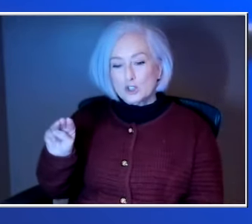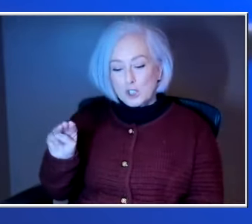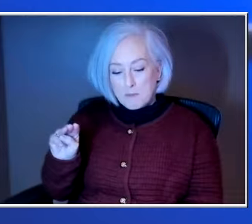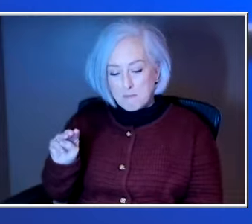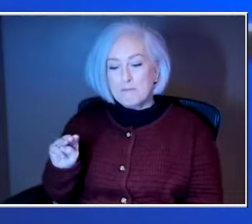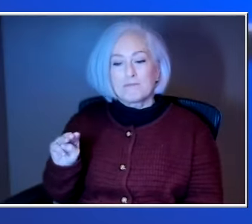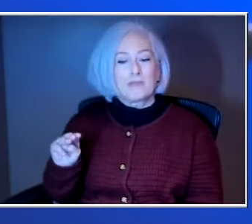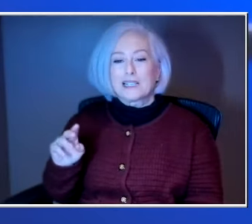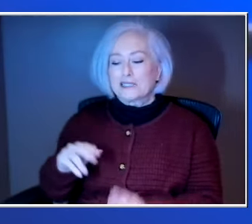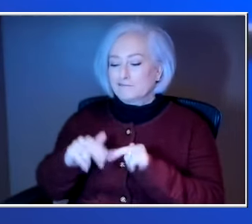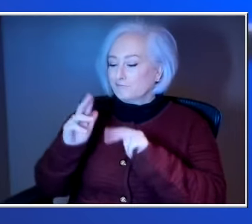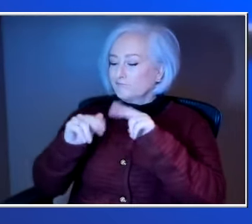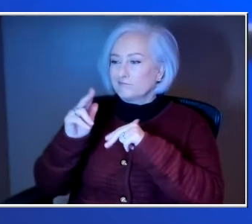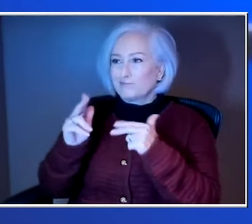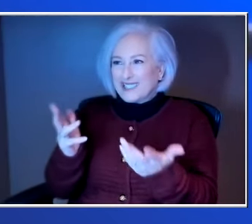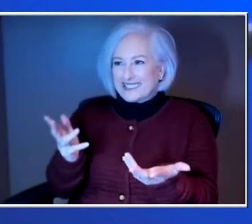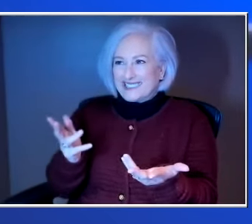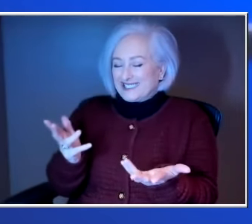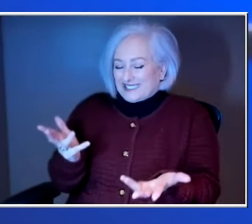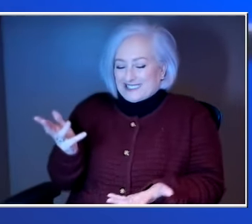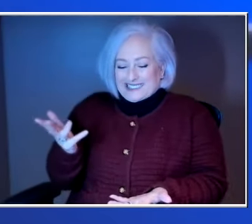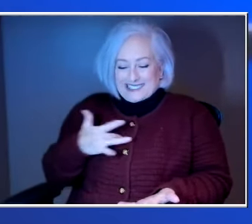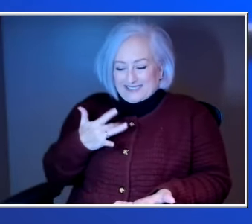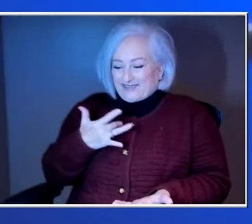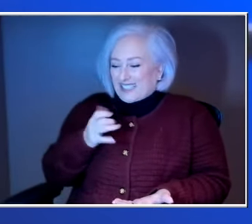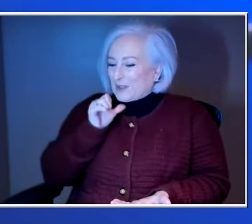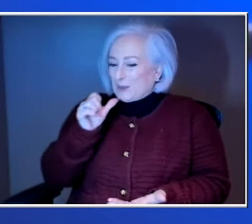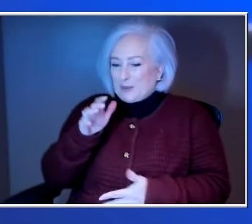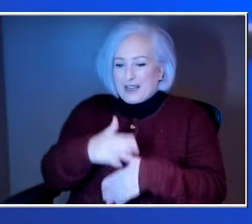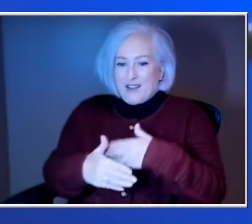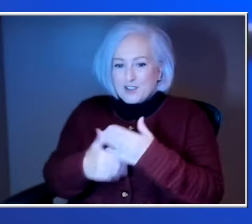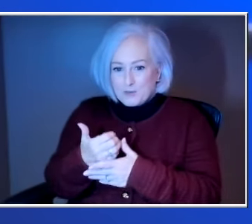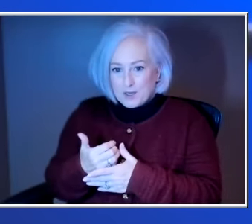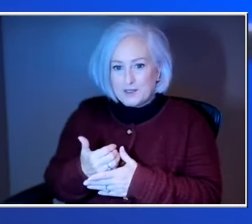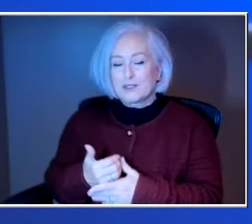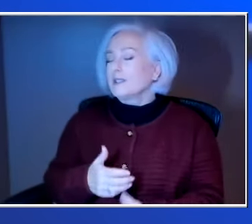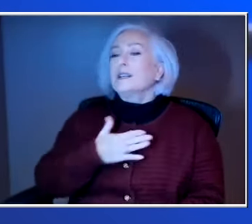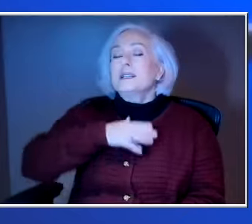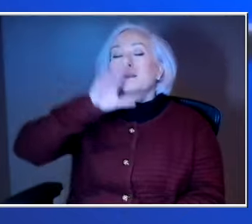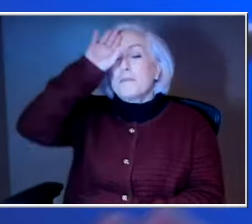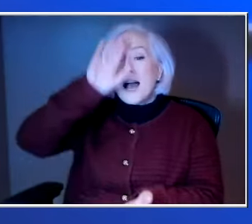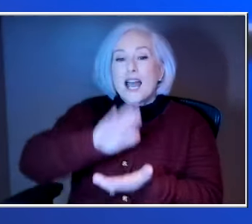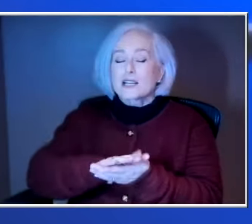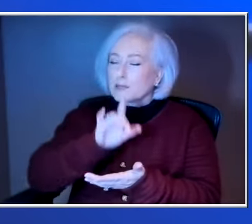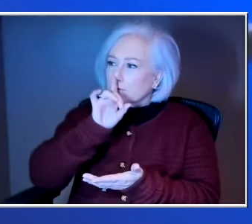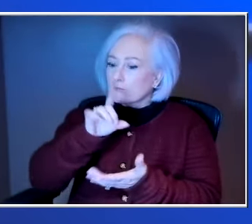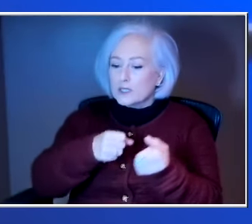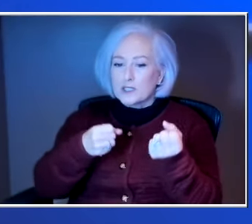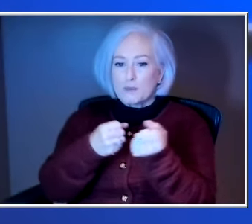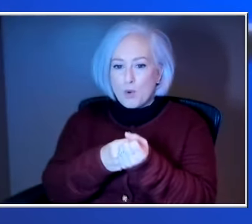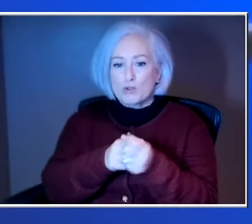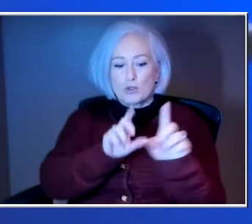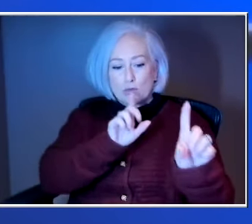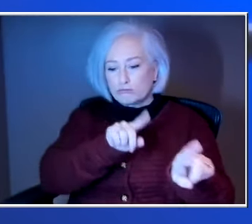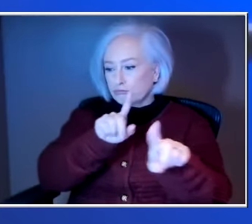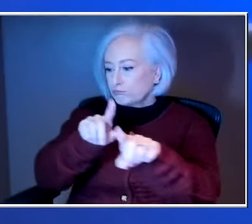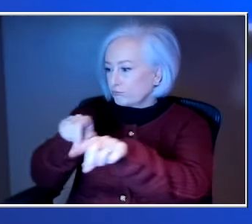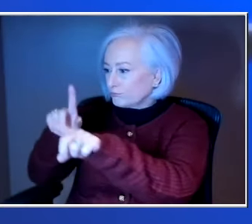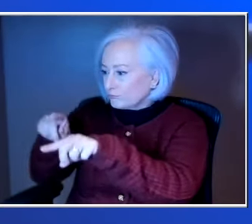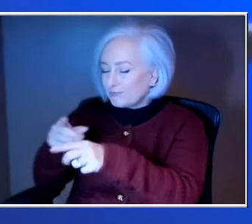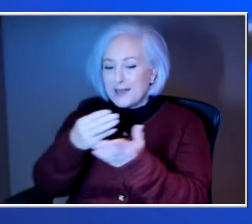for me. I didn't feel comfortable there. And so my husband's uberly supportive, and so we went to all different places in Kansas City and picked up